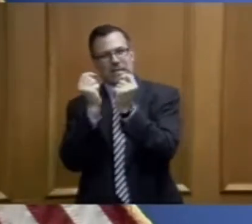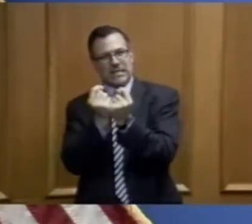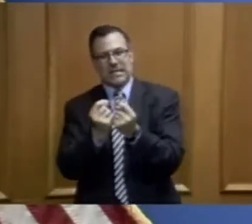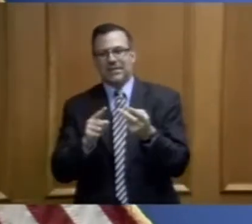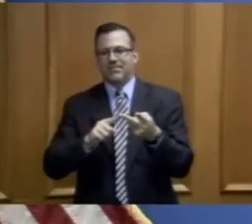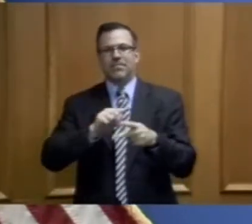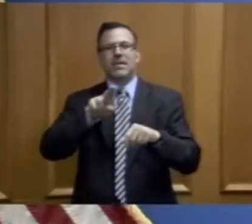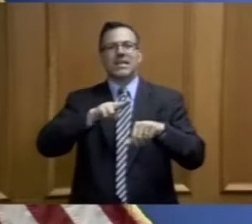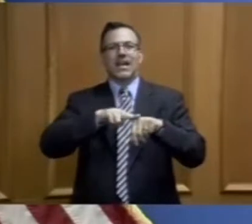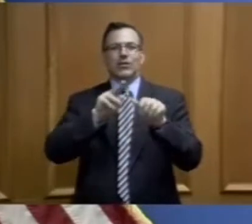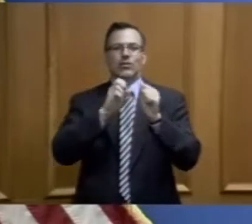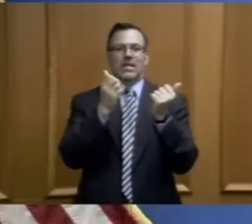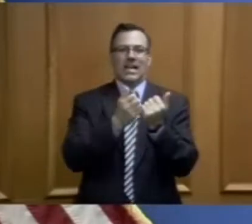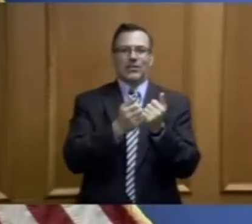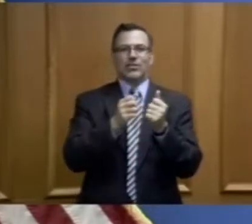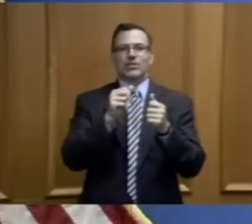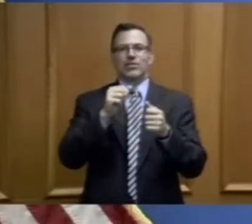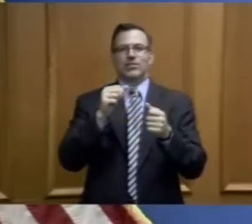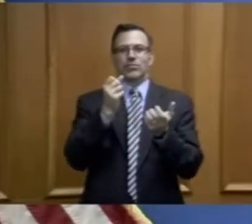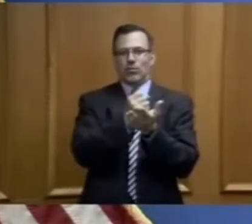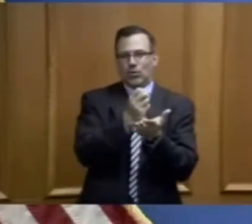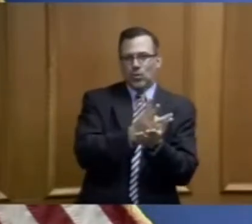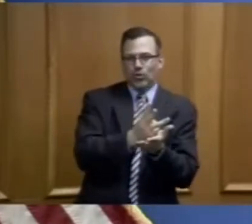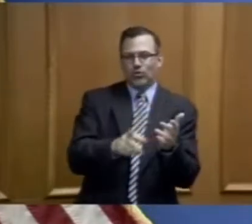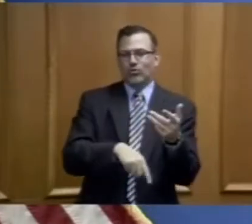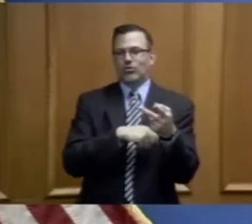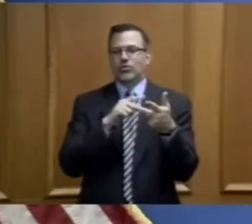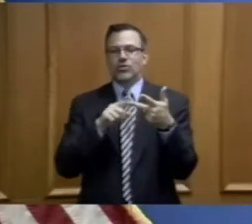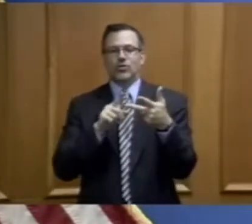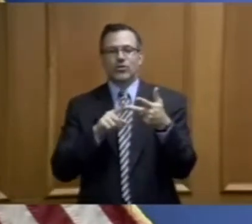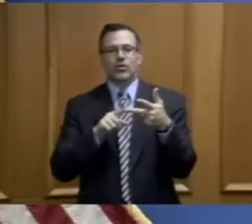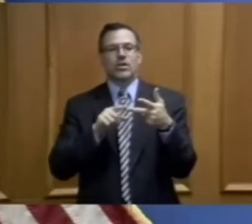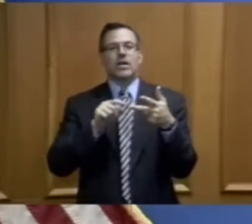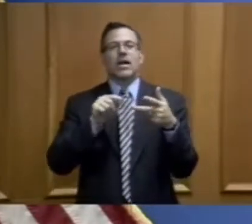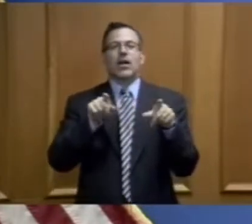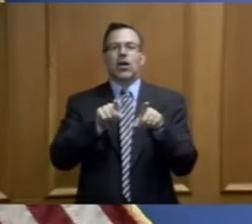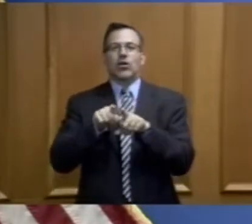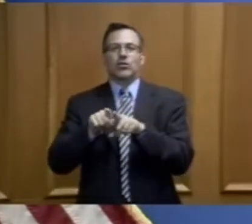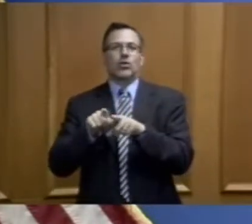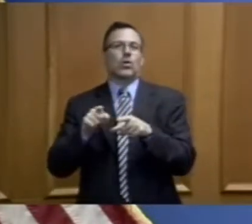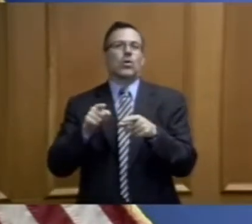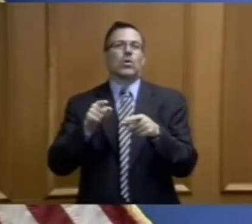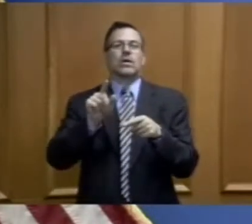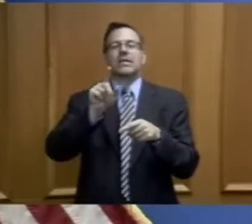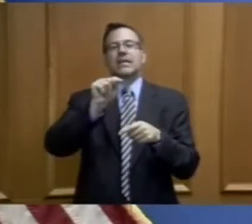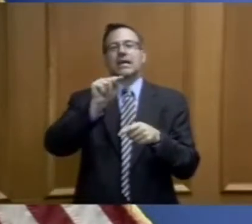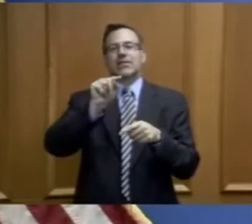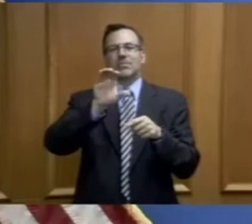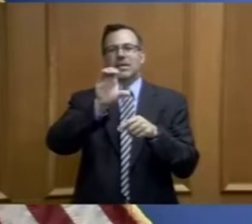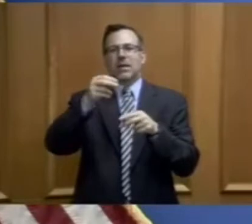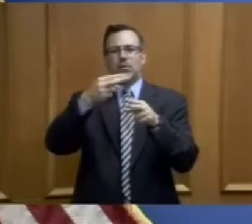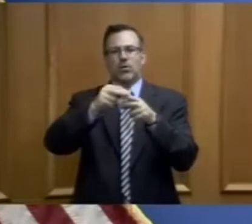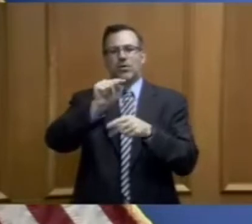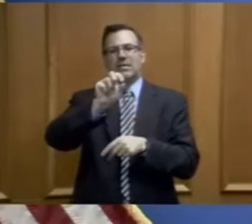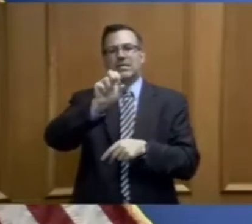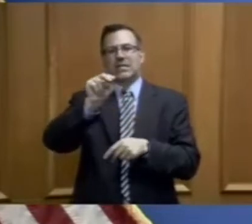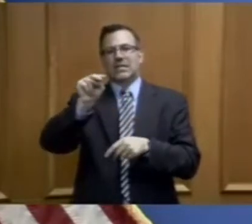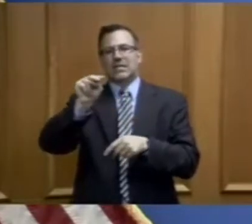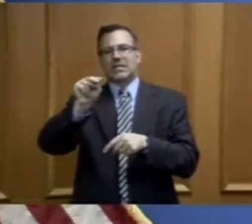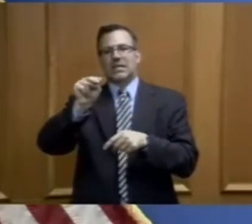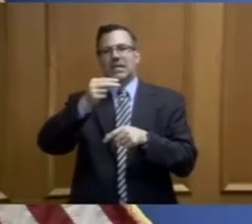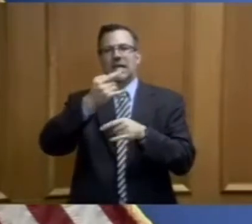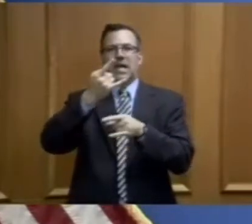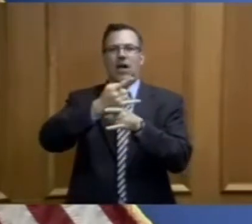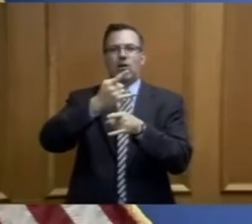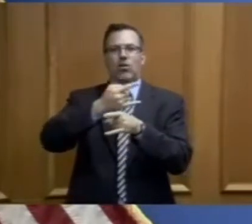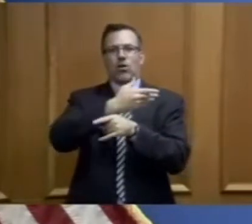of Social Workers, Tennessee Chapter, as well as the host for the line, which is the Tennessee Alcohol and Drug